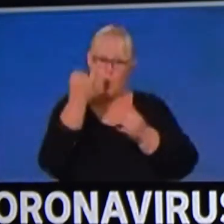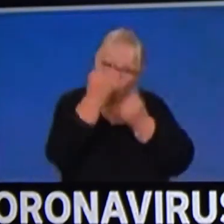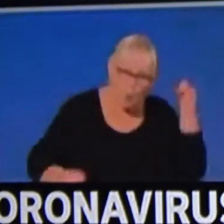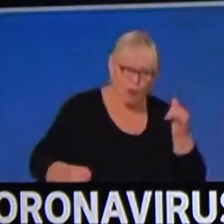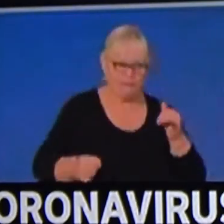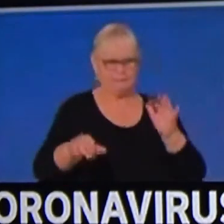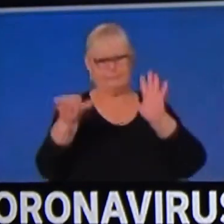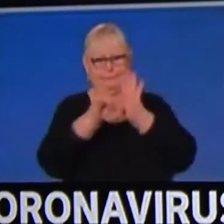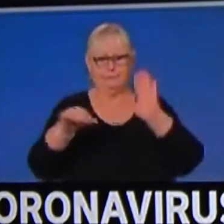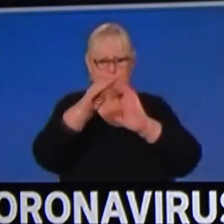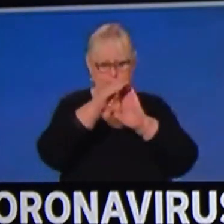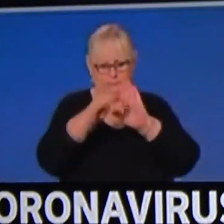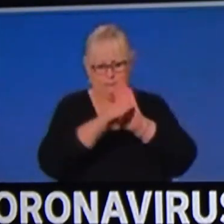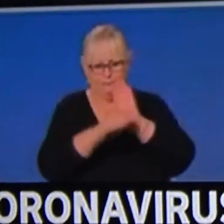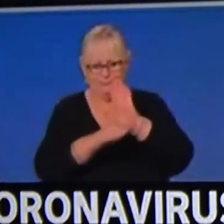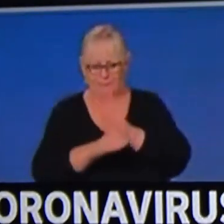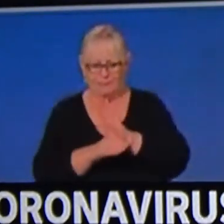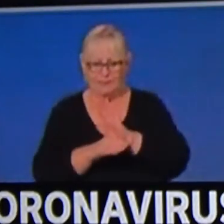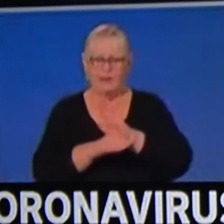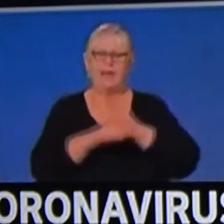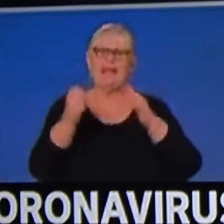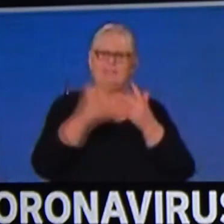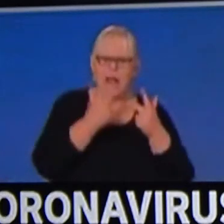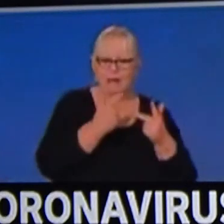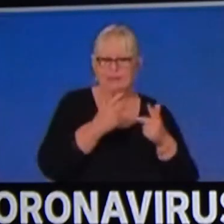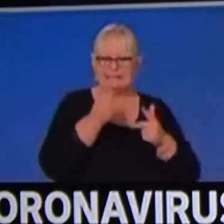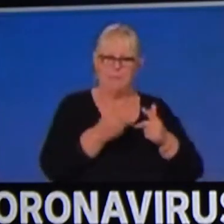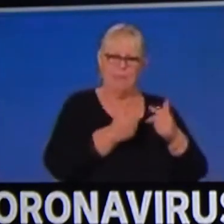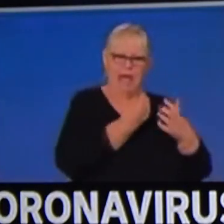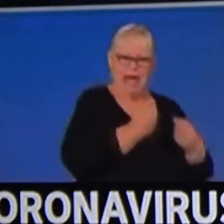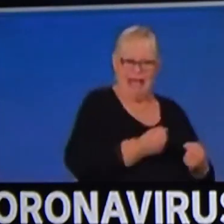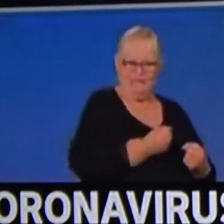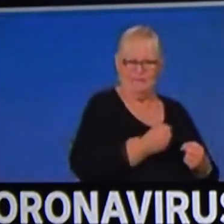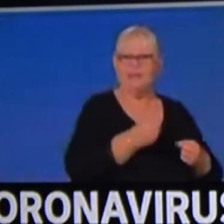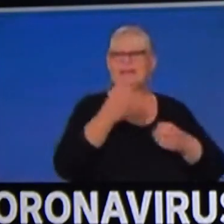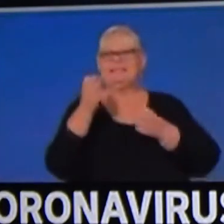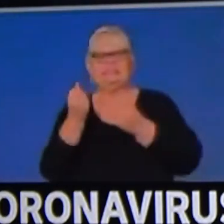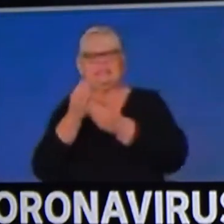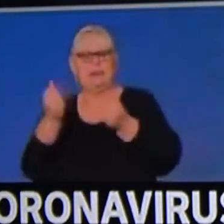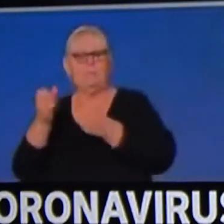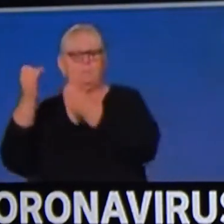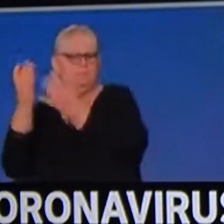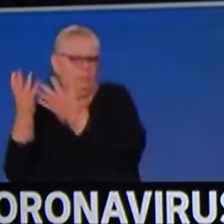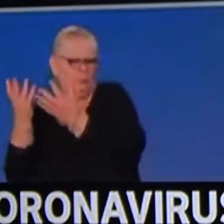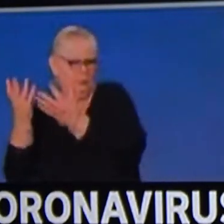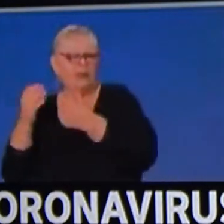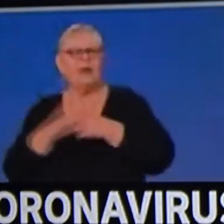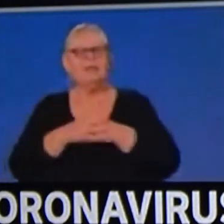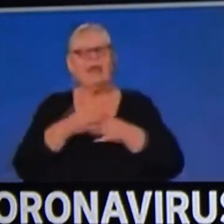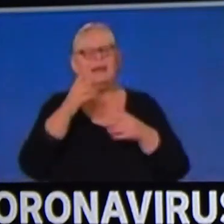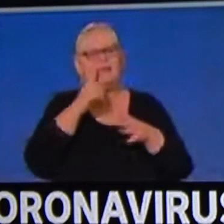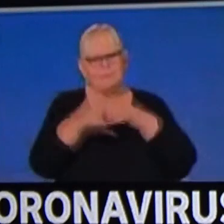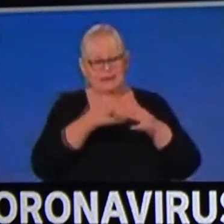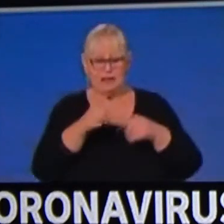enforcing measures, or there are some restrictions that are put in place in some states and not in others, those states will take the advantage over the next